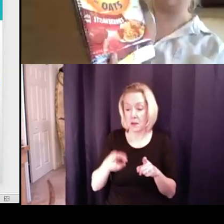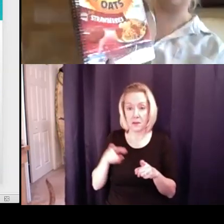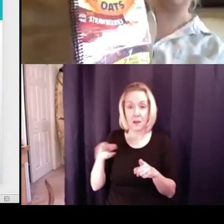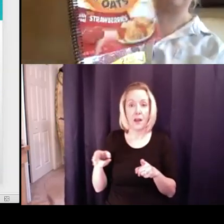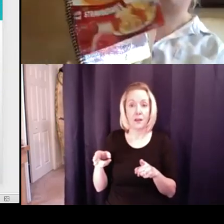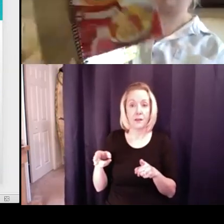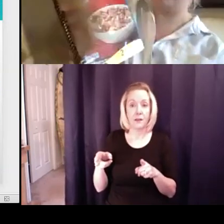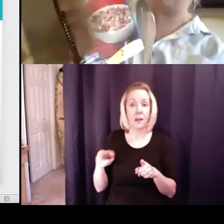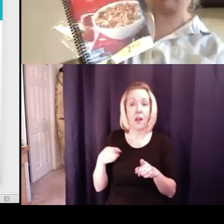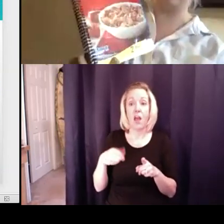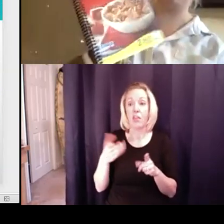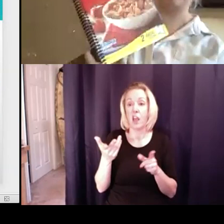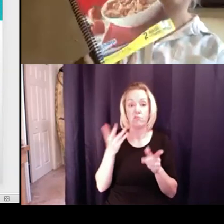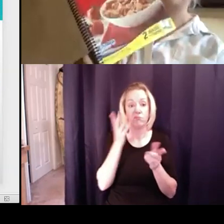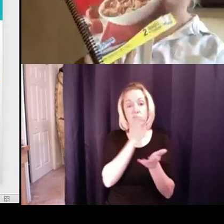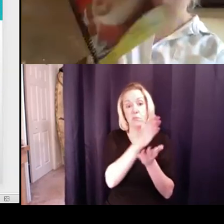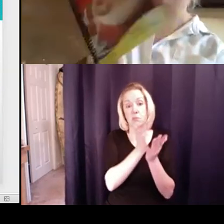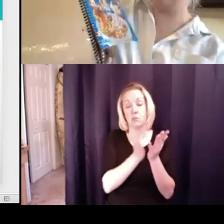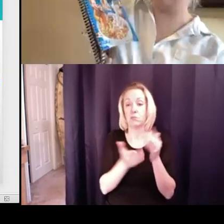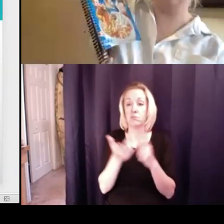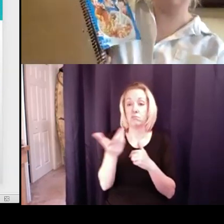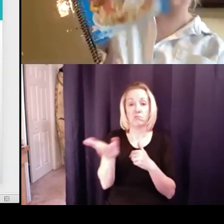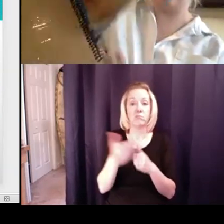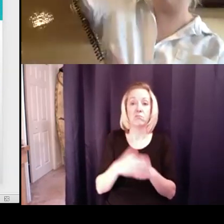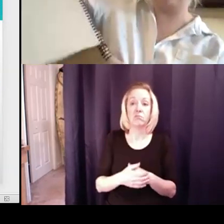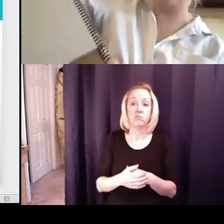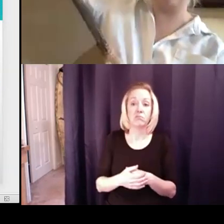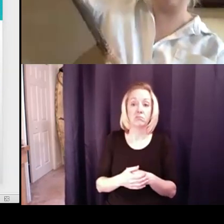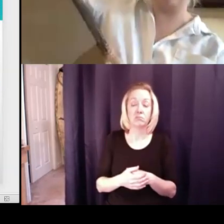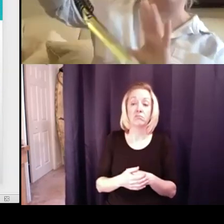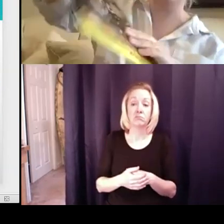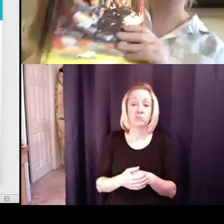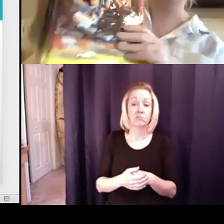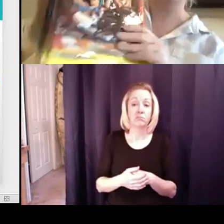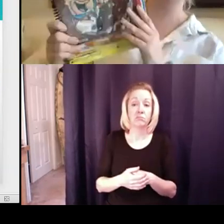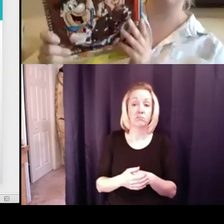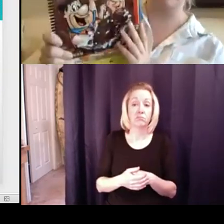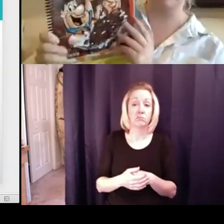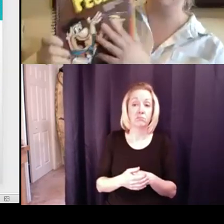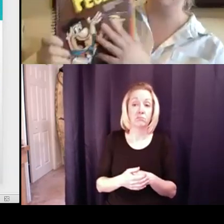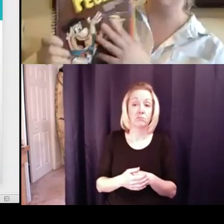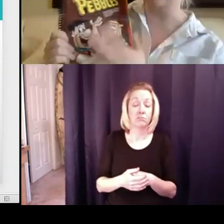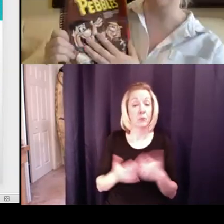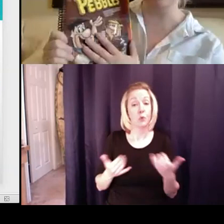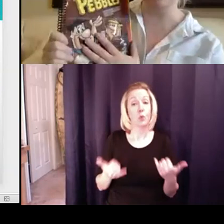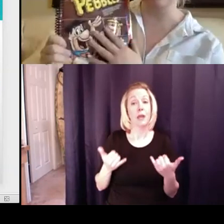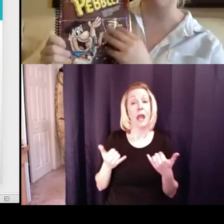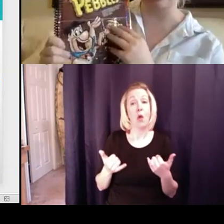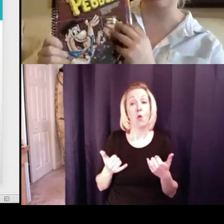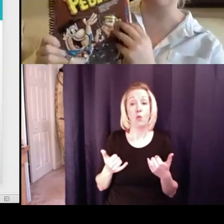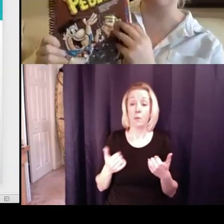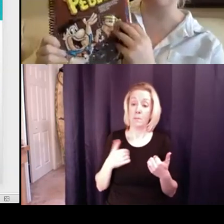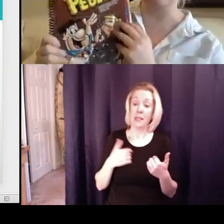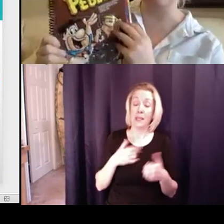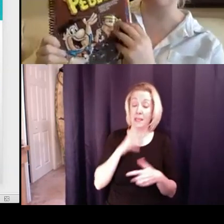used packing tape, and then I packing taped them together, and I bound the book. So now I have something that's interesting to me.